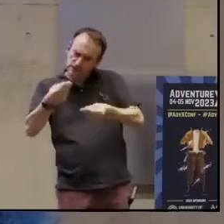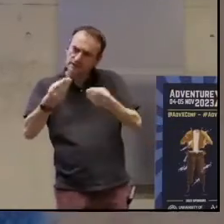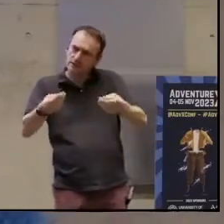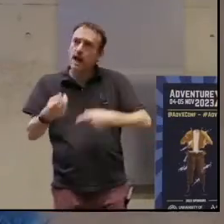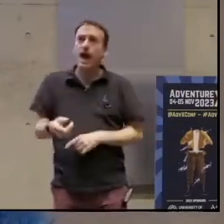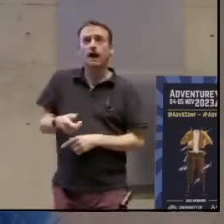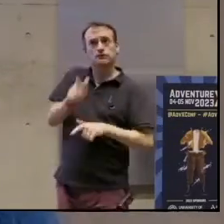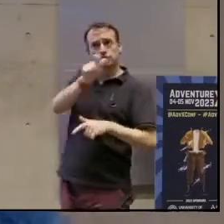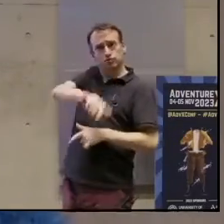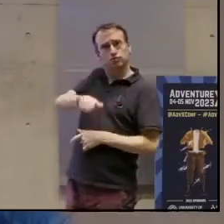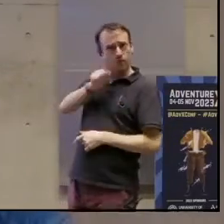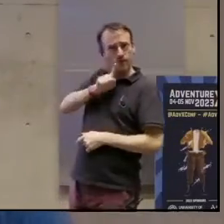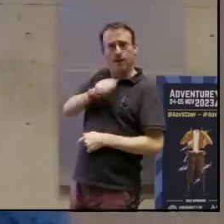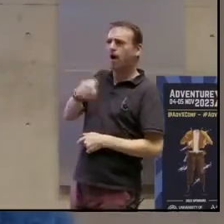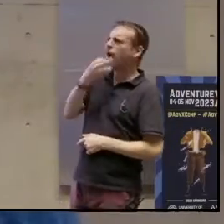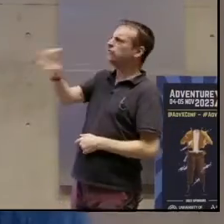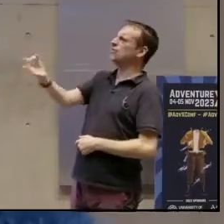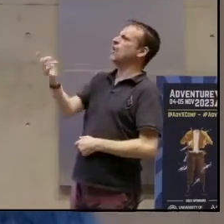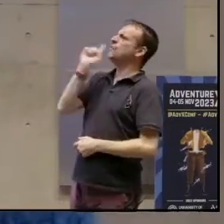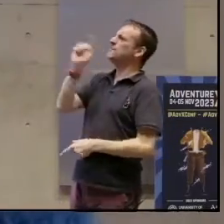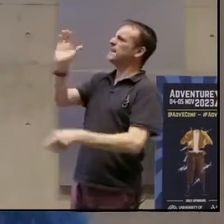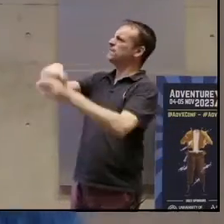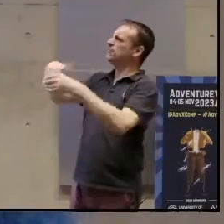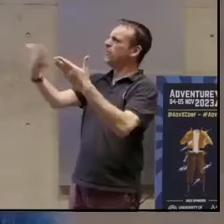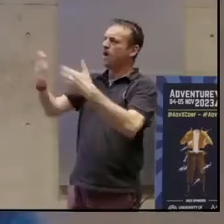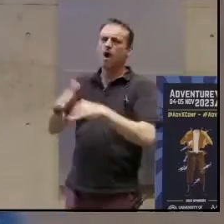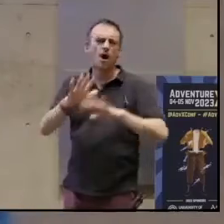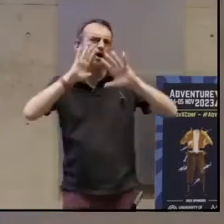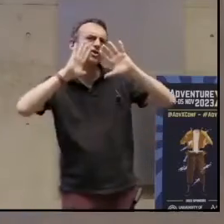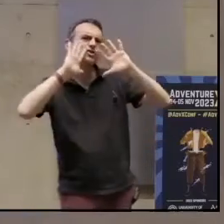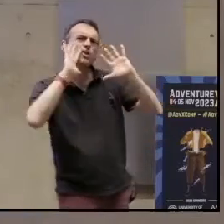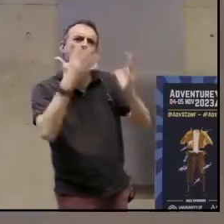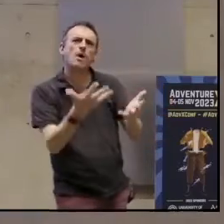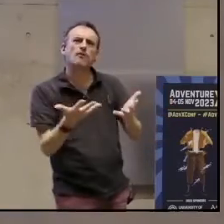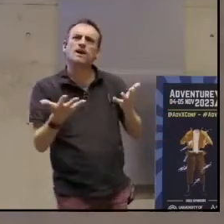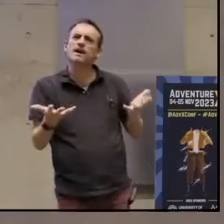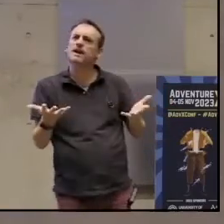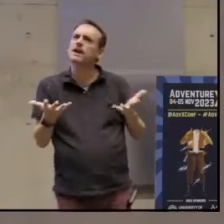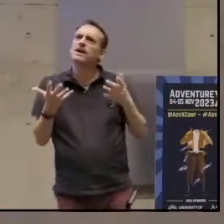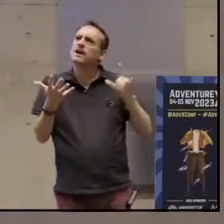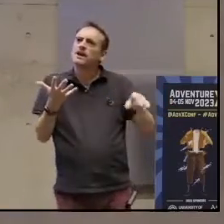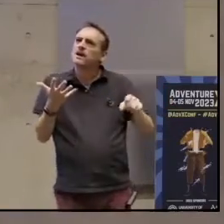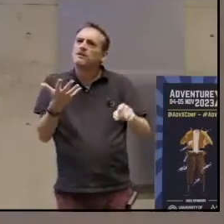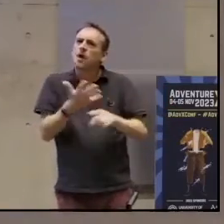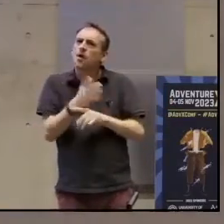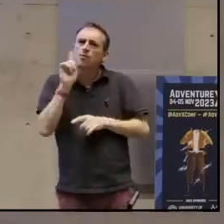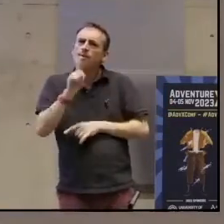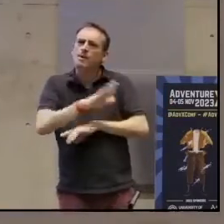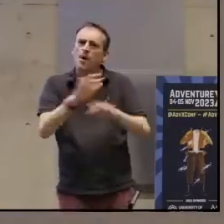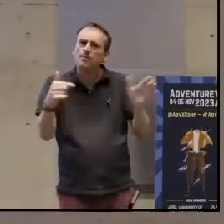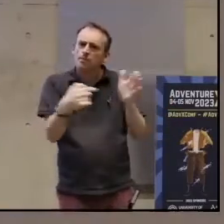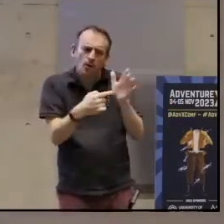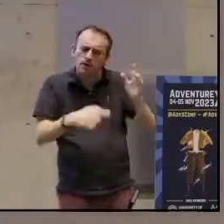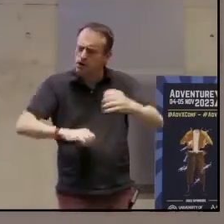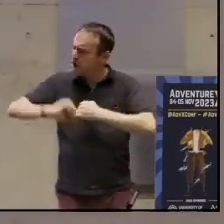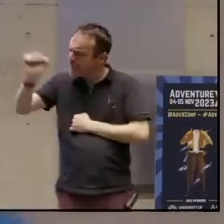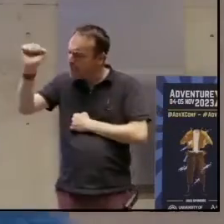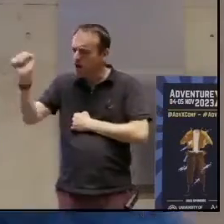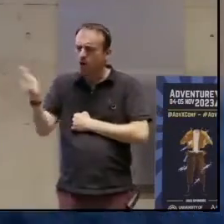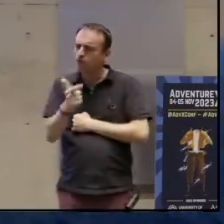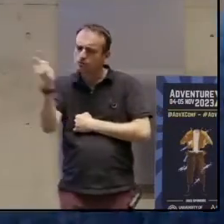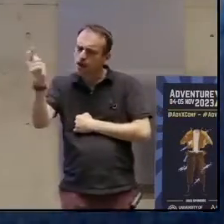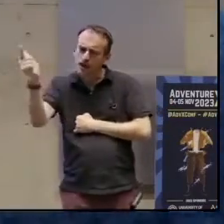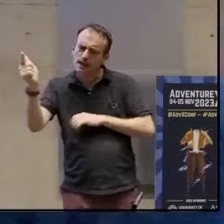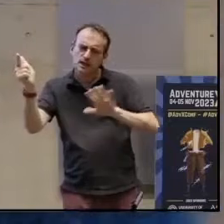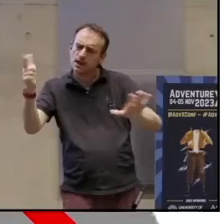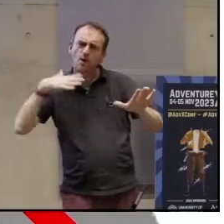cool, but wait a minute. That means the women can't go on the hero's journey? Maureen Murdoch said, fuck off, who was the woman that asked that question, and then wrote the heroine's journey. Please check it